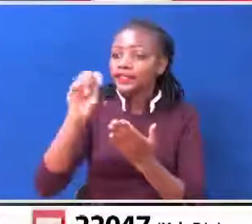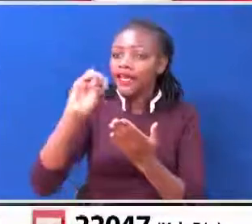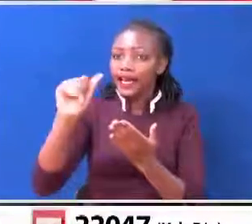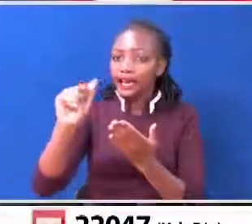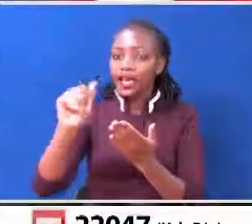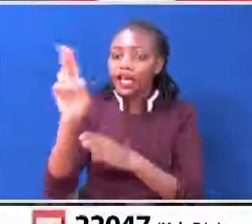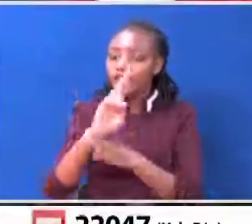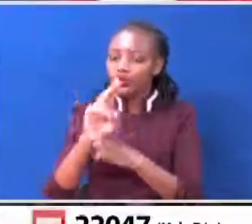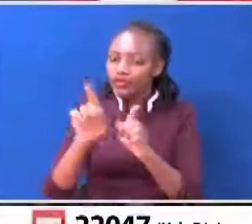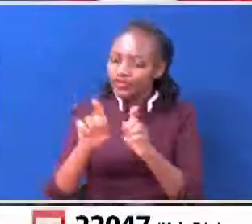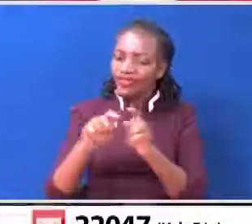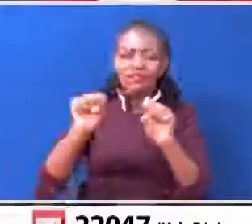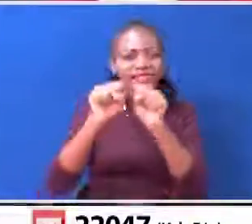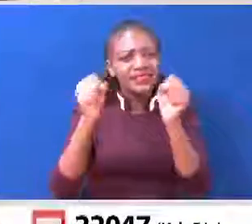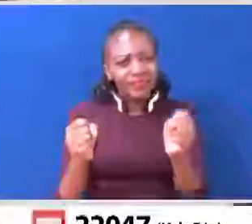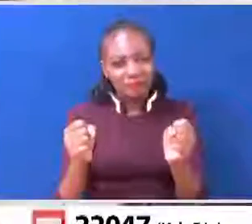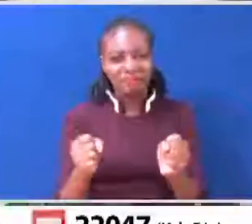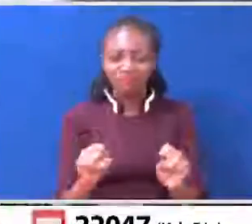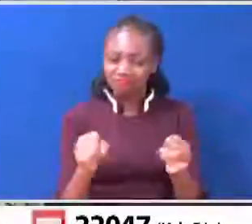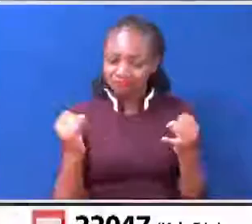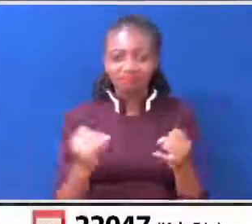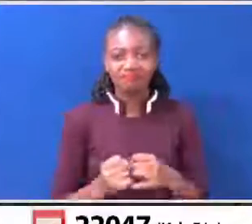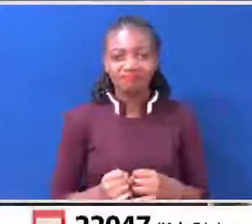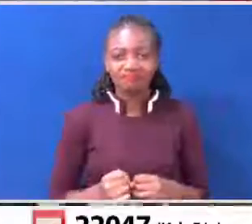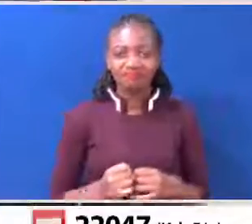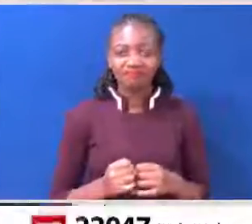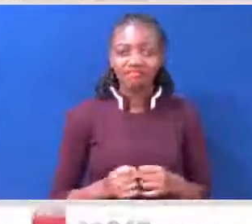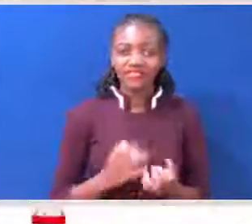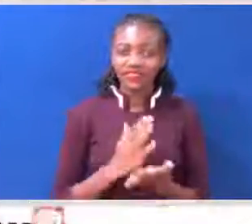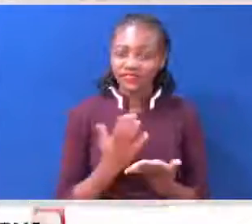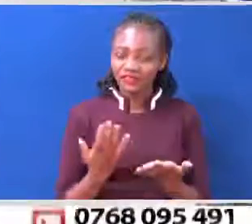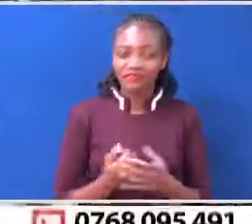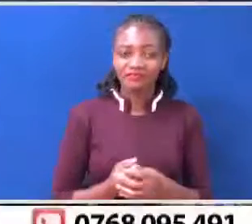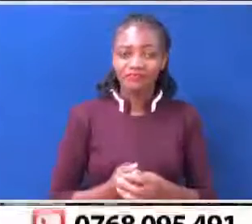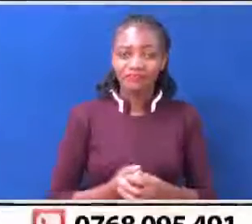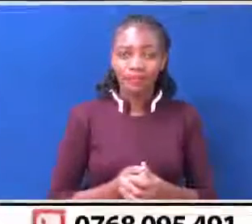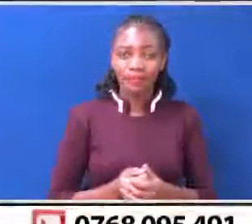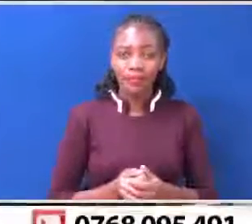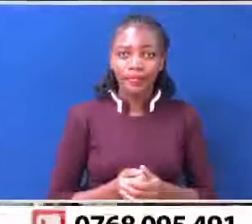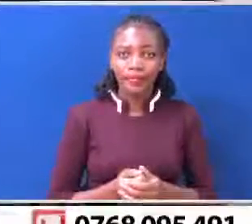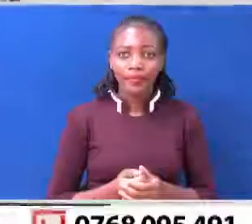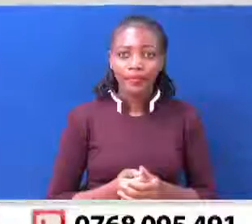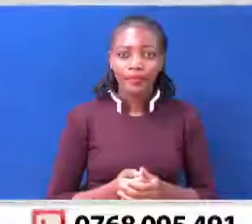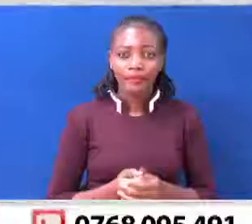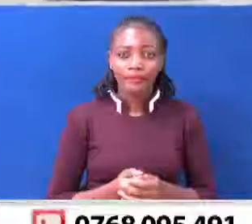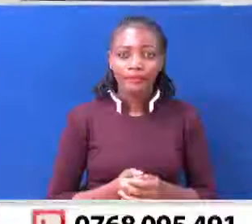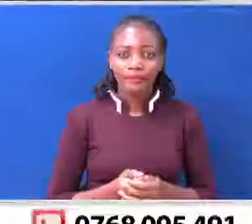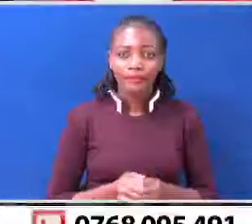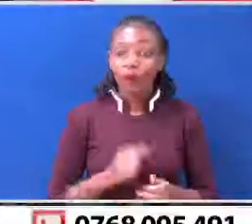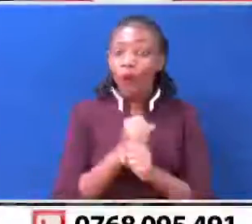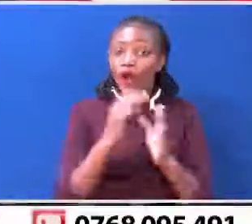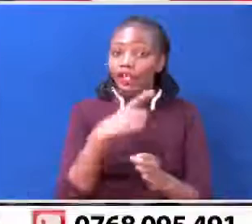the freight terminals. You saw the freight terminals are actually still very busy, so workers who come at